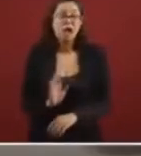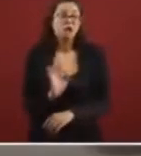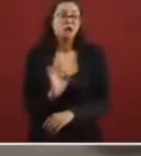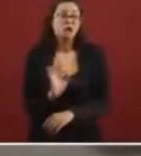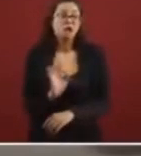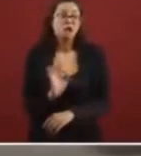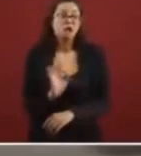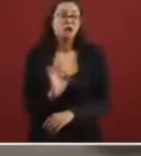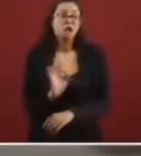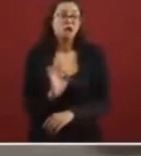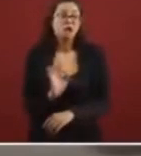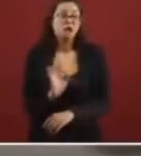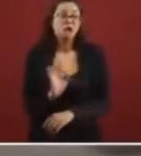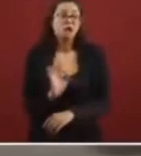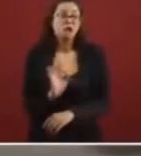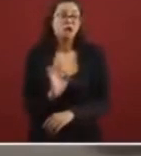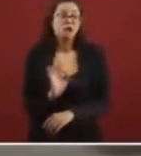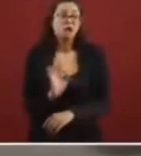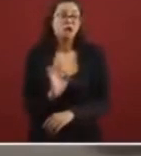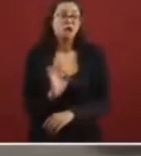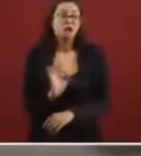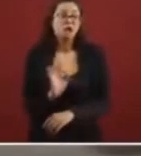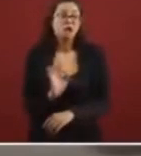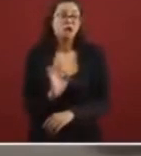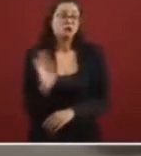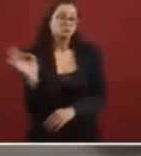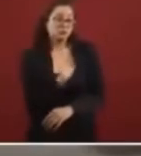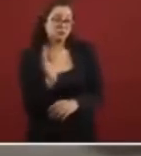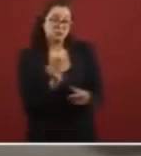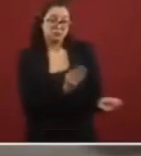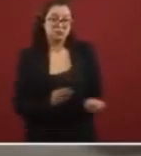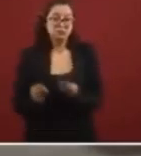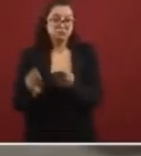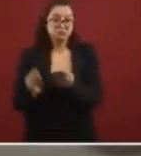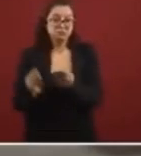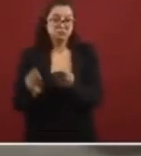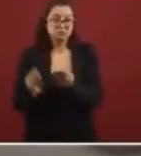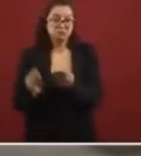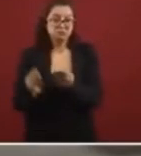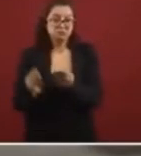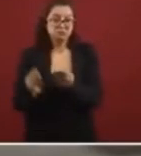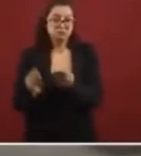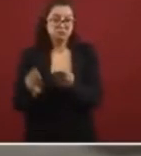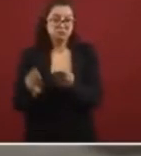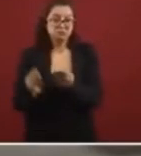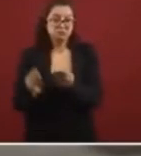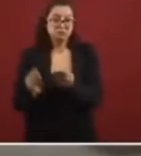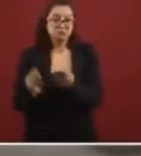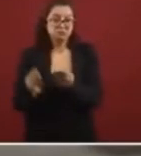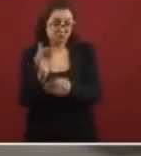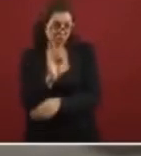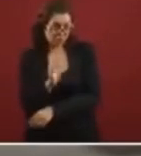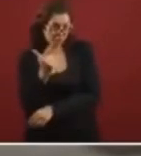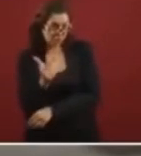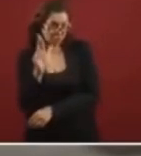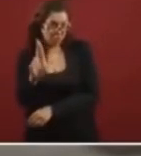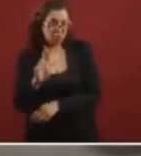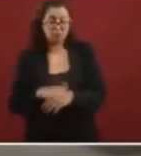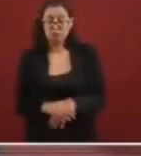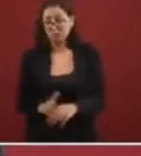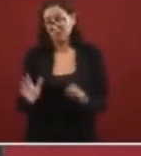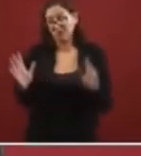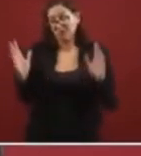fiscalía. Perhaps it's with the attorney generals. Sí, está en la fiscalía. Ah. Yes, it is with the attorney general. Ah, pues es